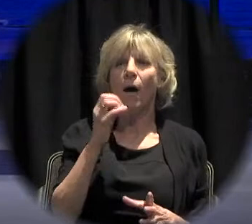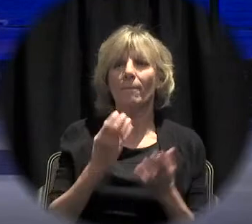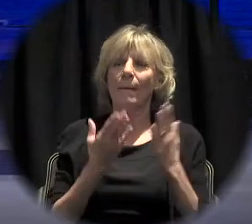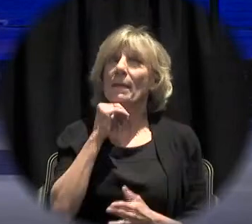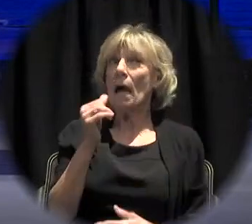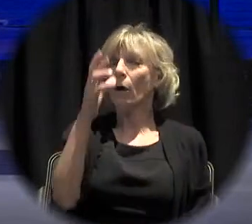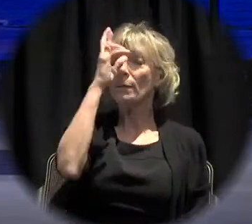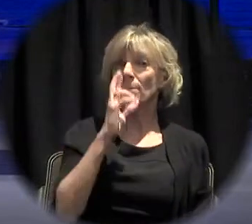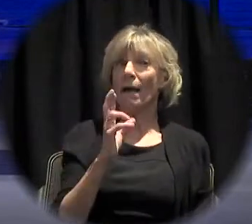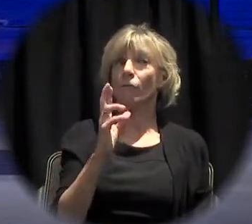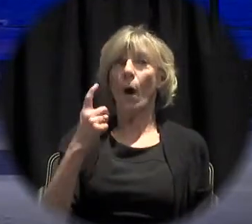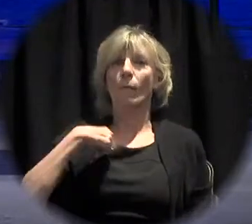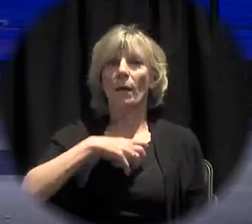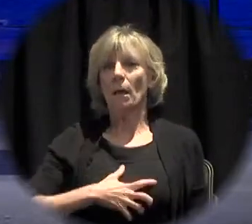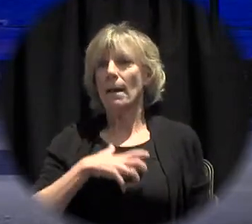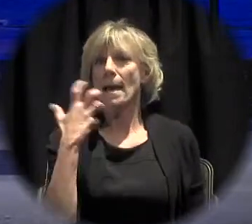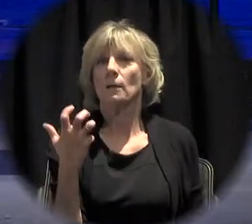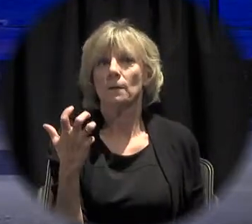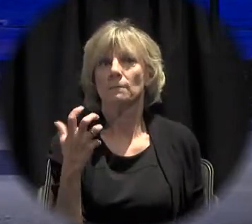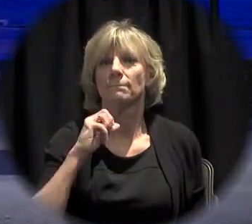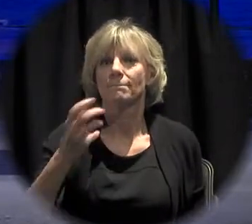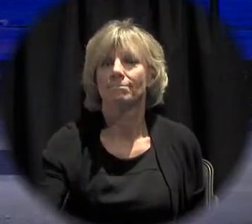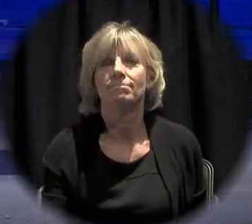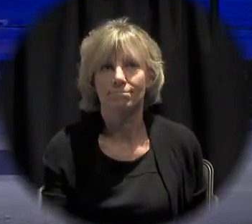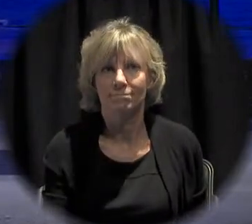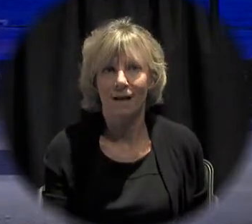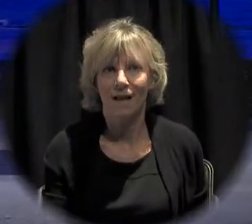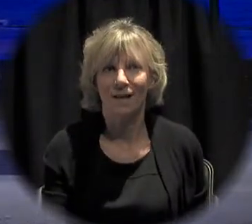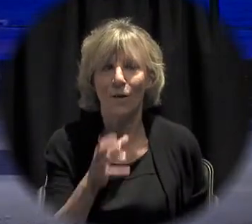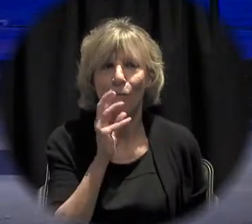we react and get angry. Oh, man.